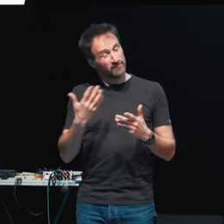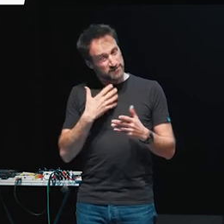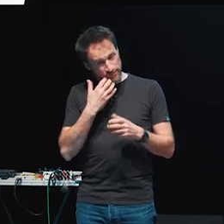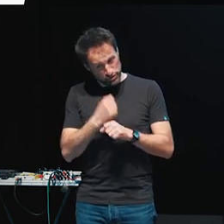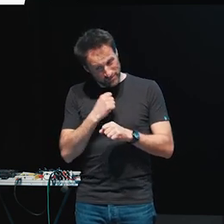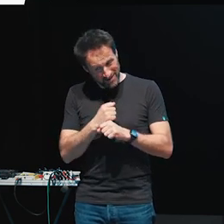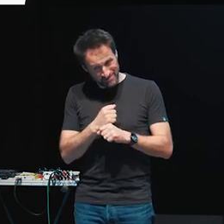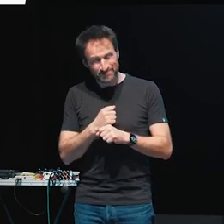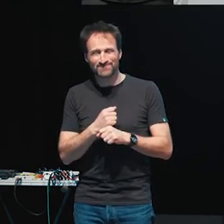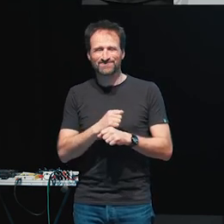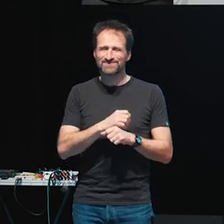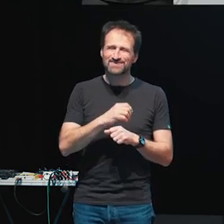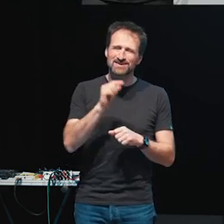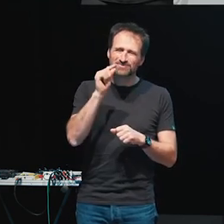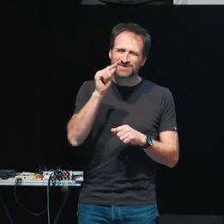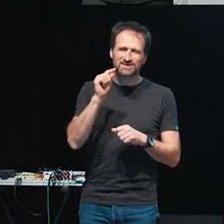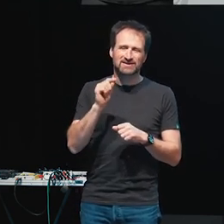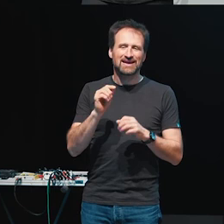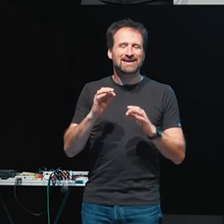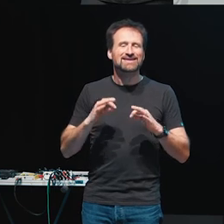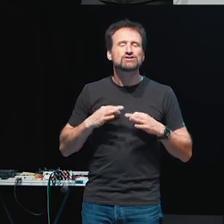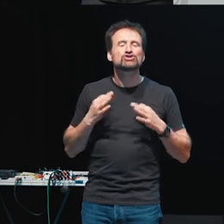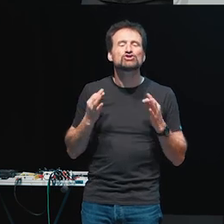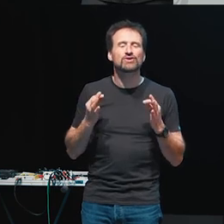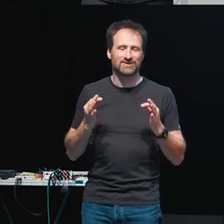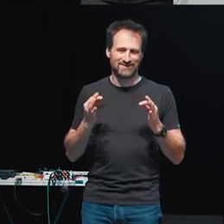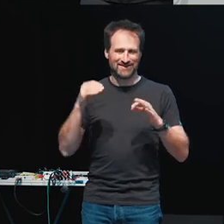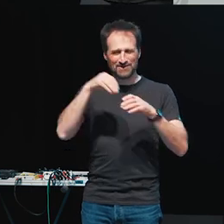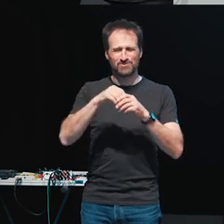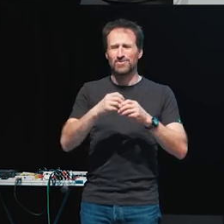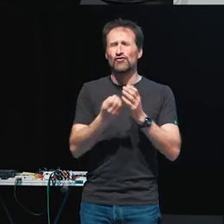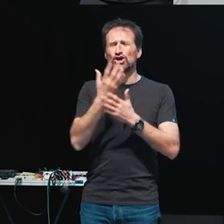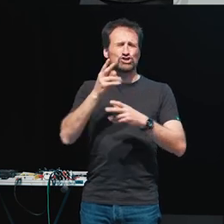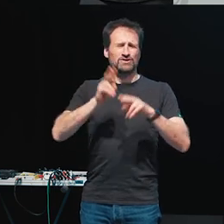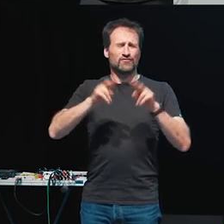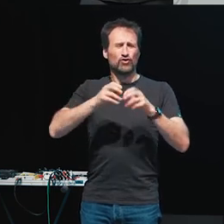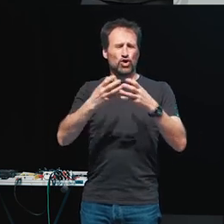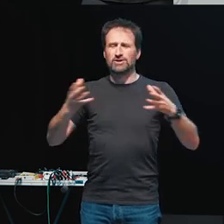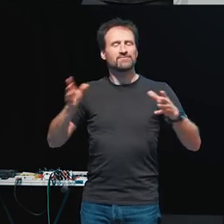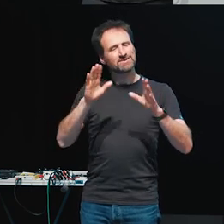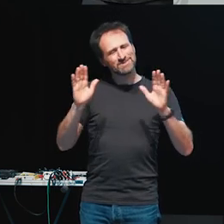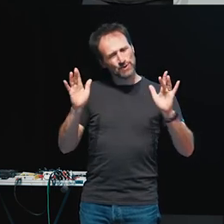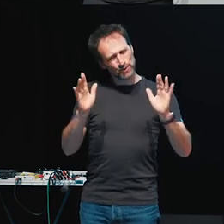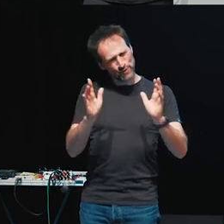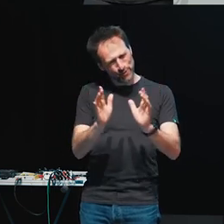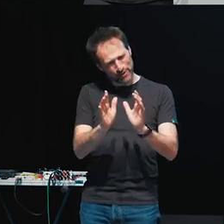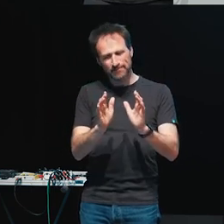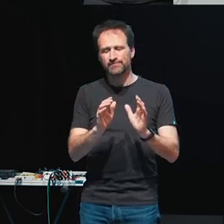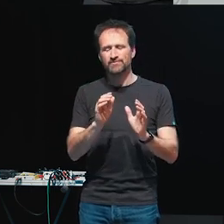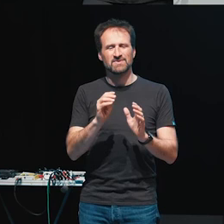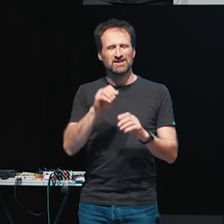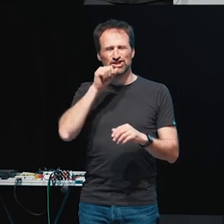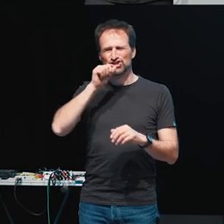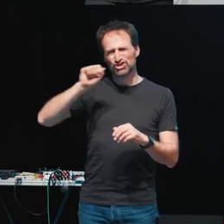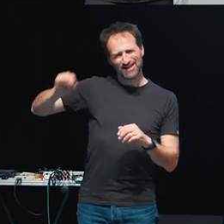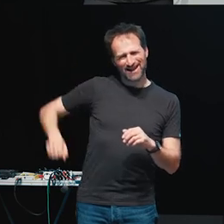is to bring a bit of sanity into this fruit diversity situation. We wanted to get rid of this chicken leg and